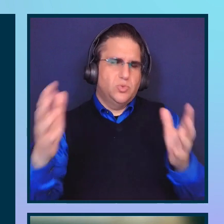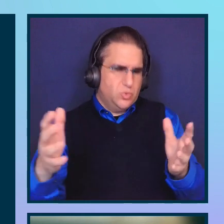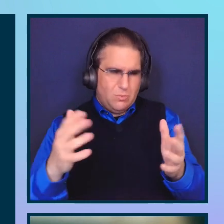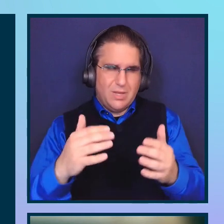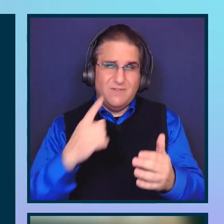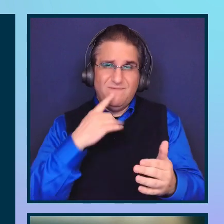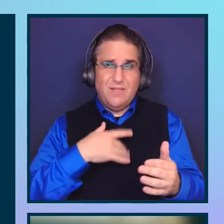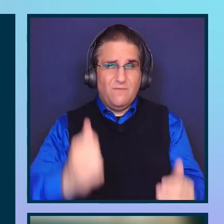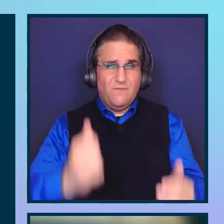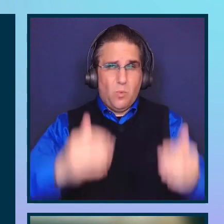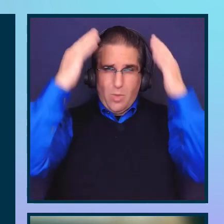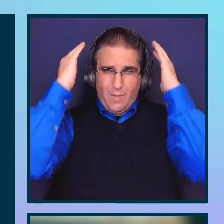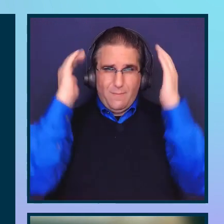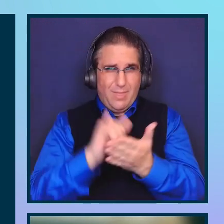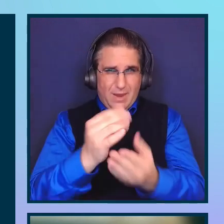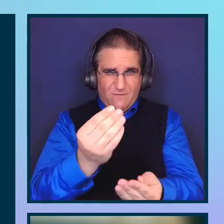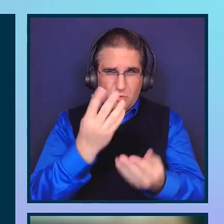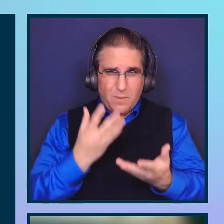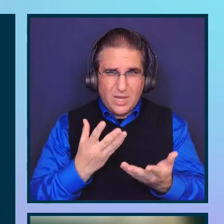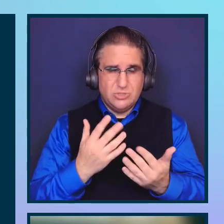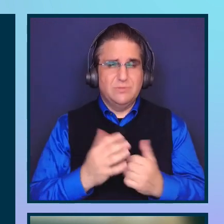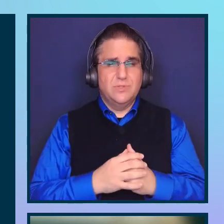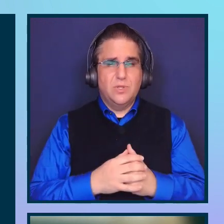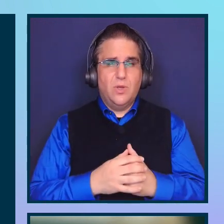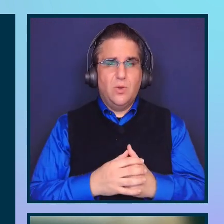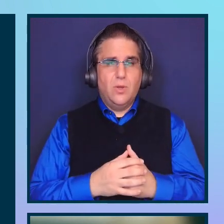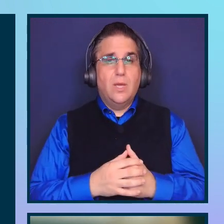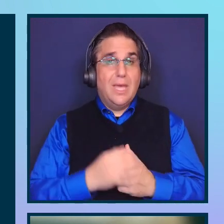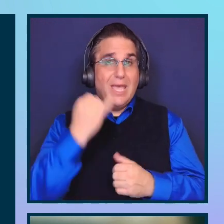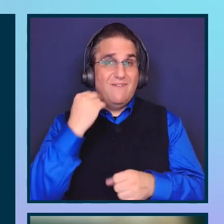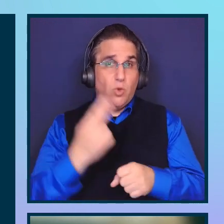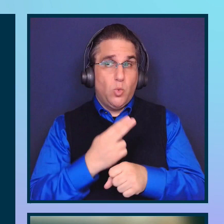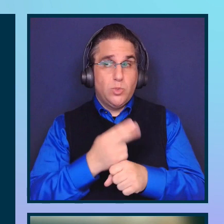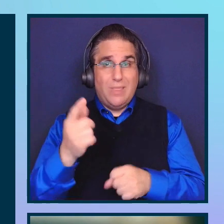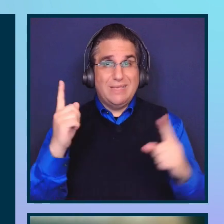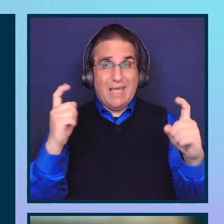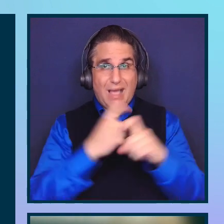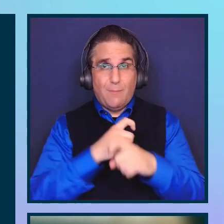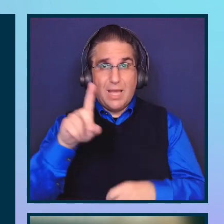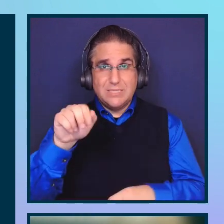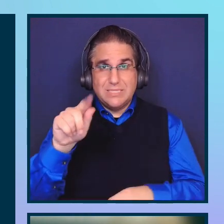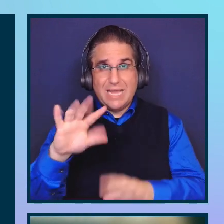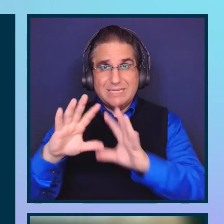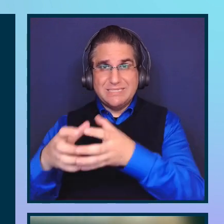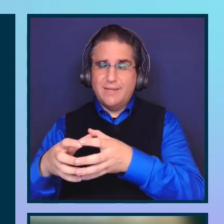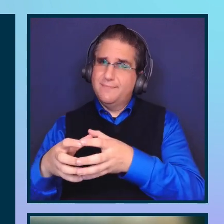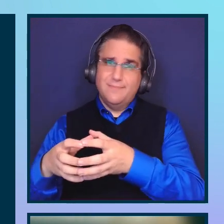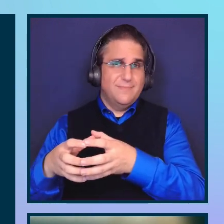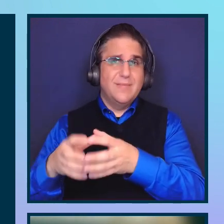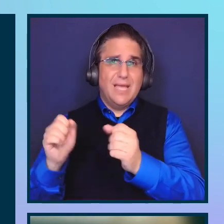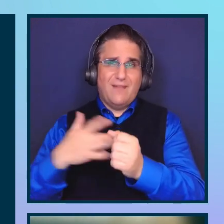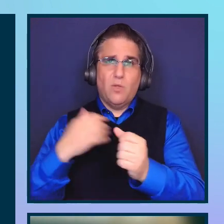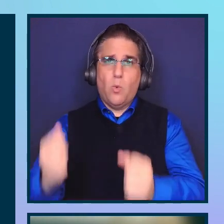overwhelming. So, views with somewhat complex data sets like this, they can be really overwhelming to navigate using an